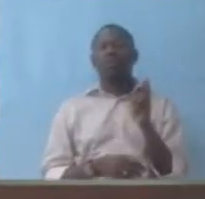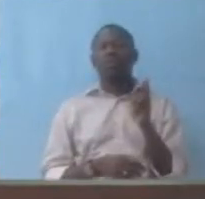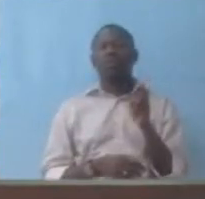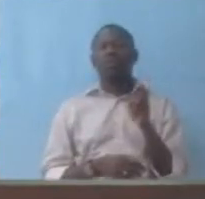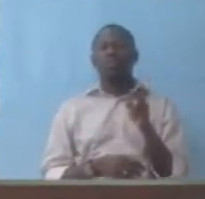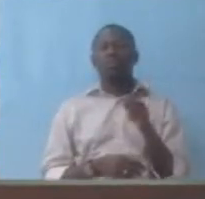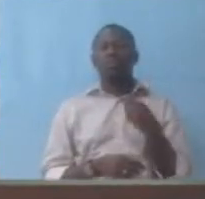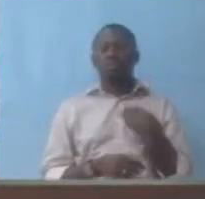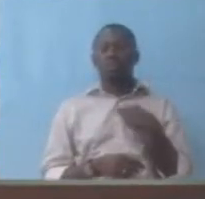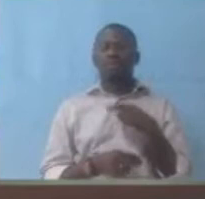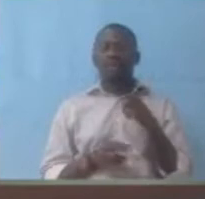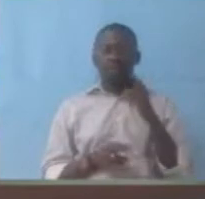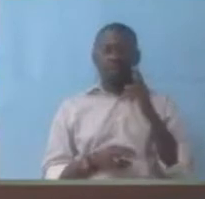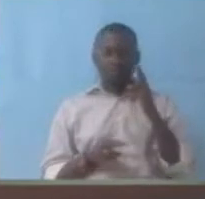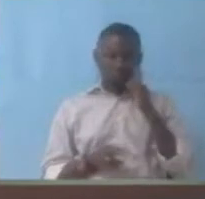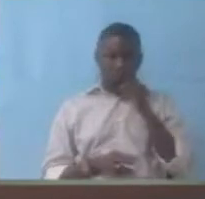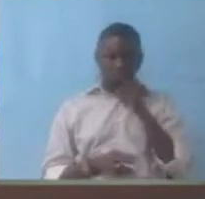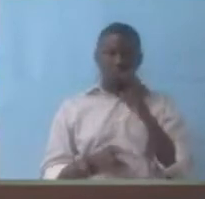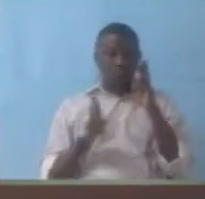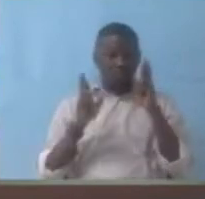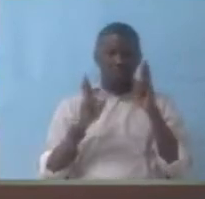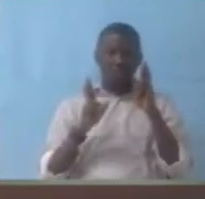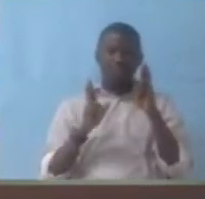oti. I really wish that the